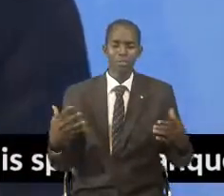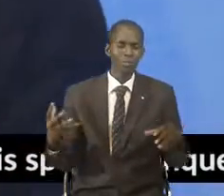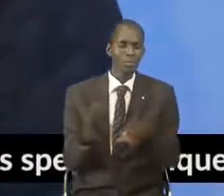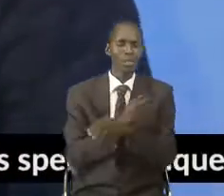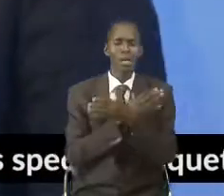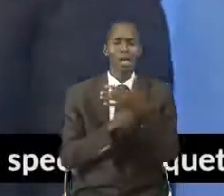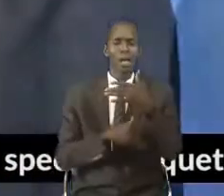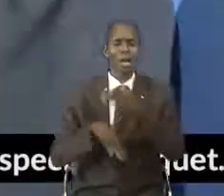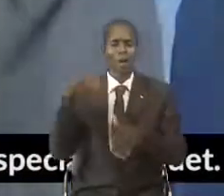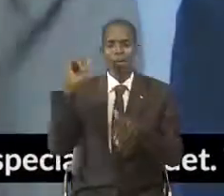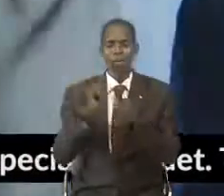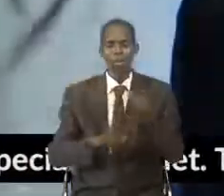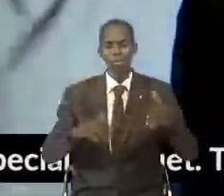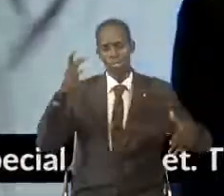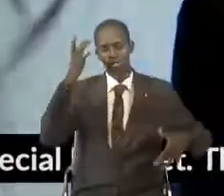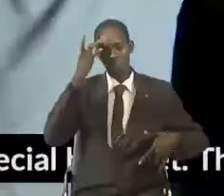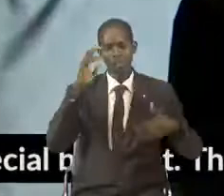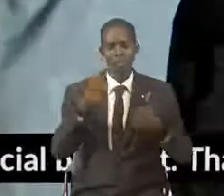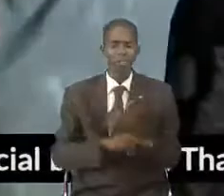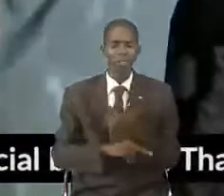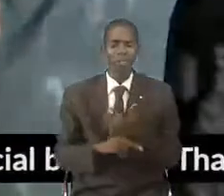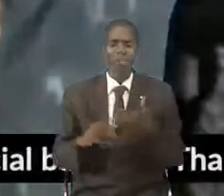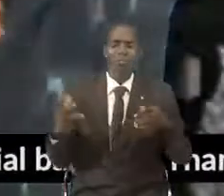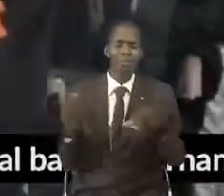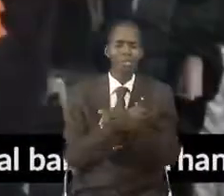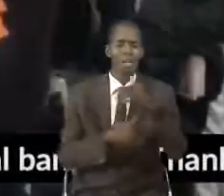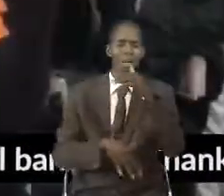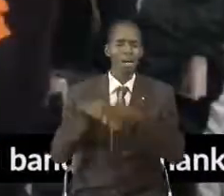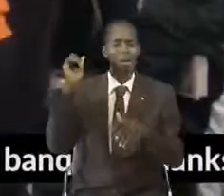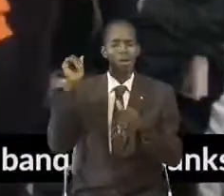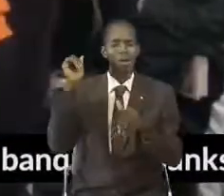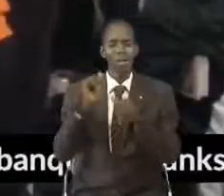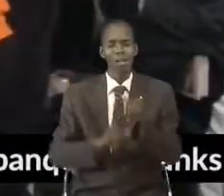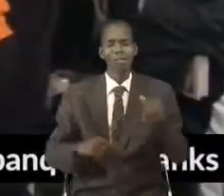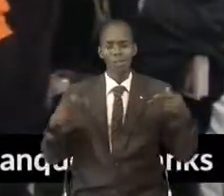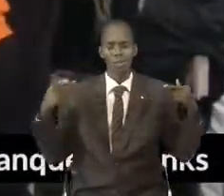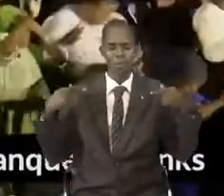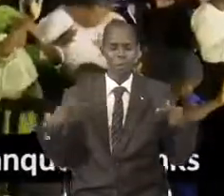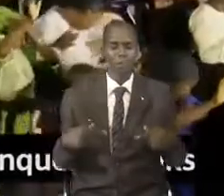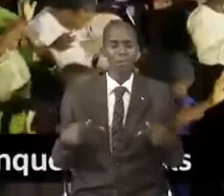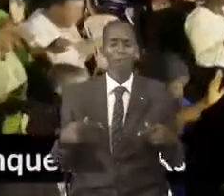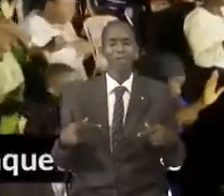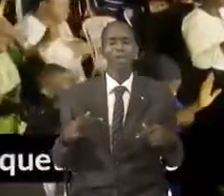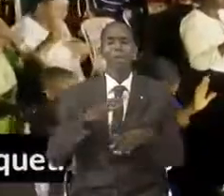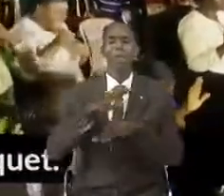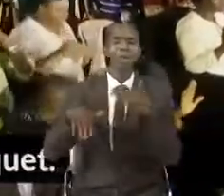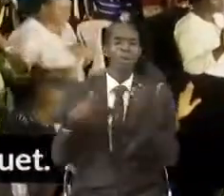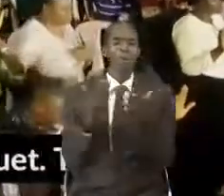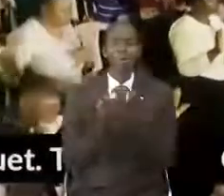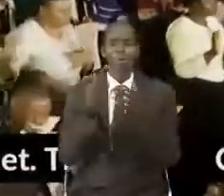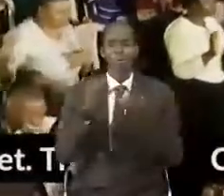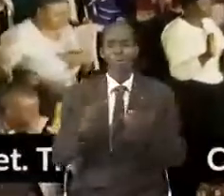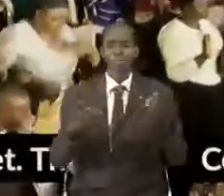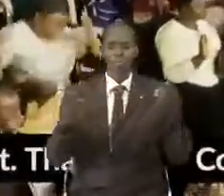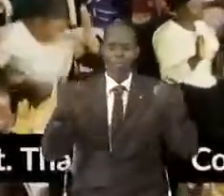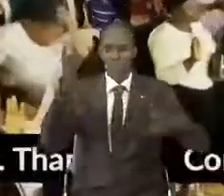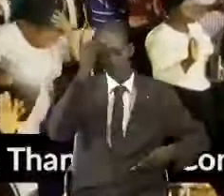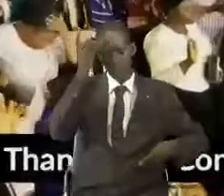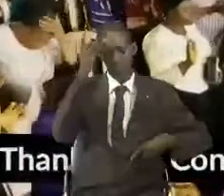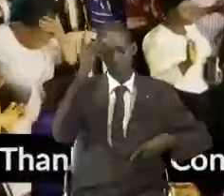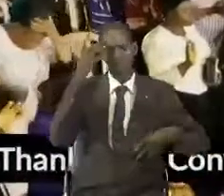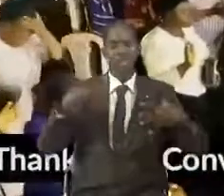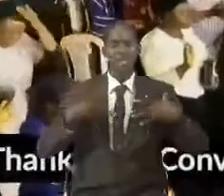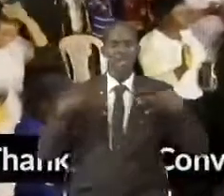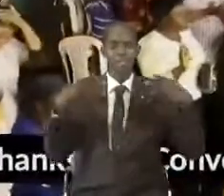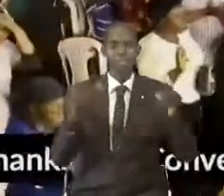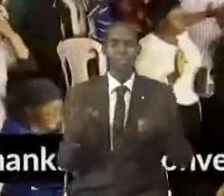penetrate every life now. Drive out every sickness. Drive out every